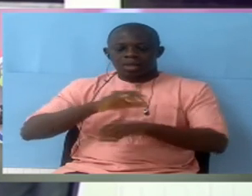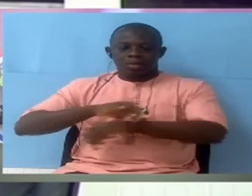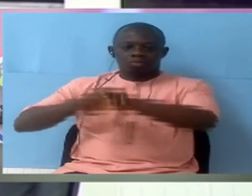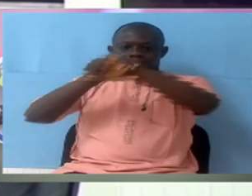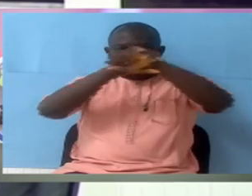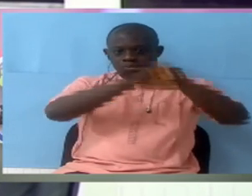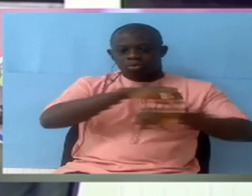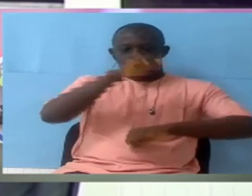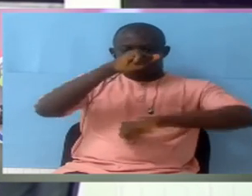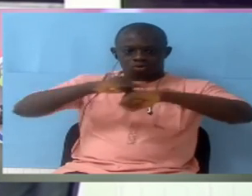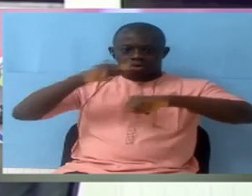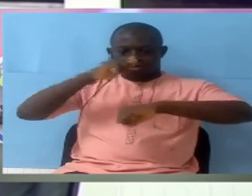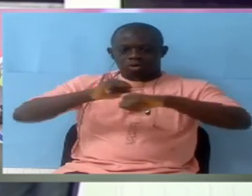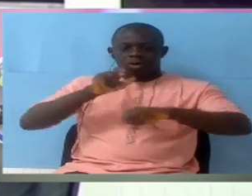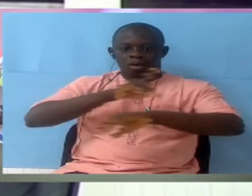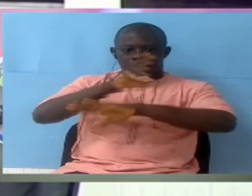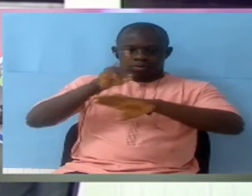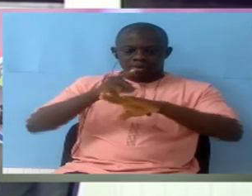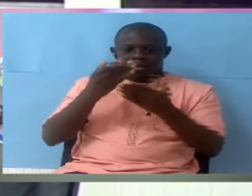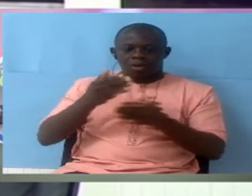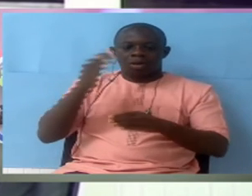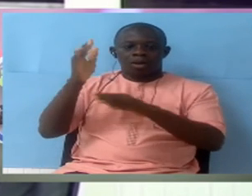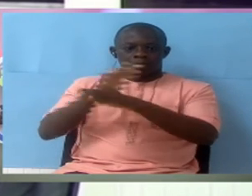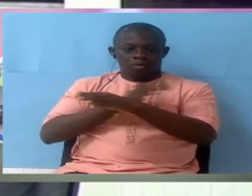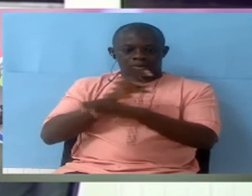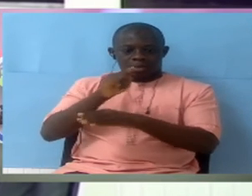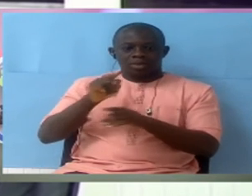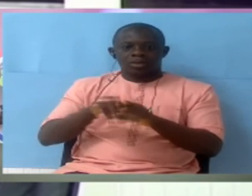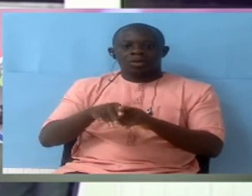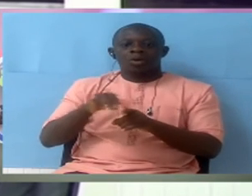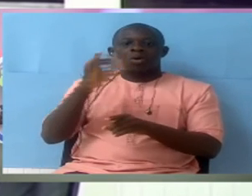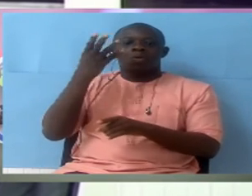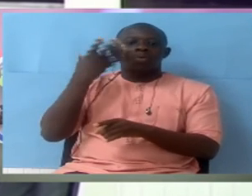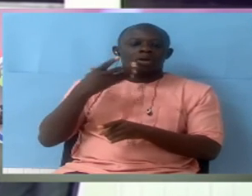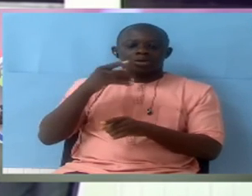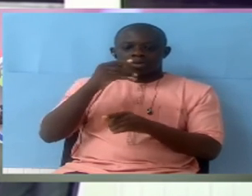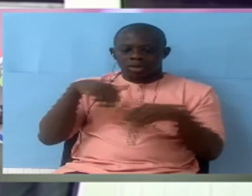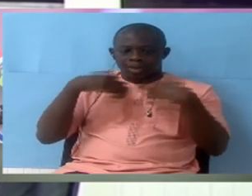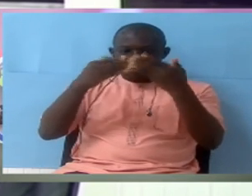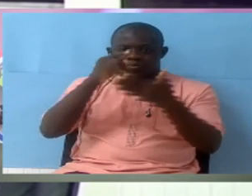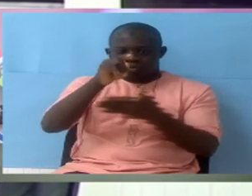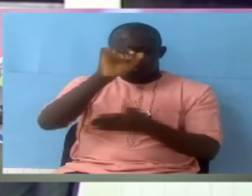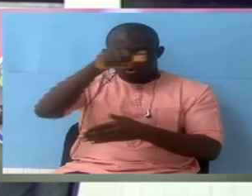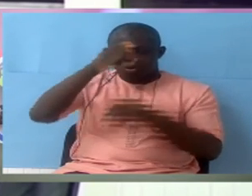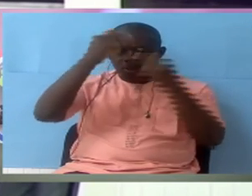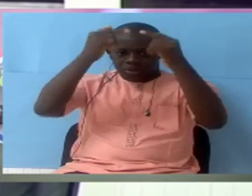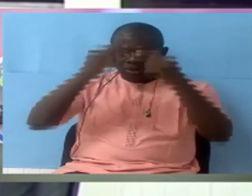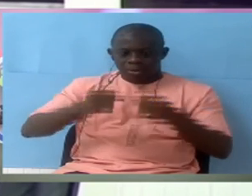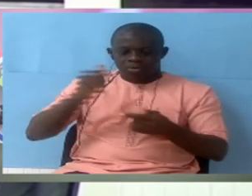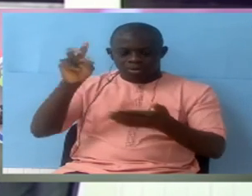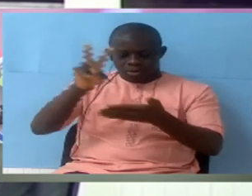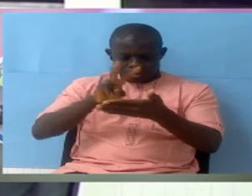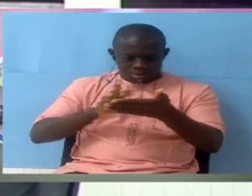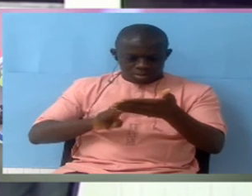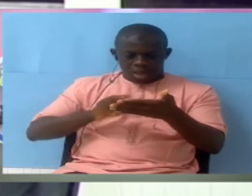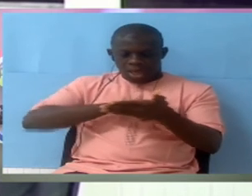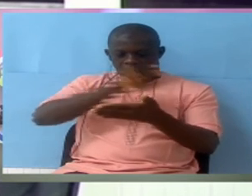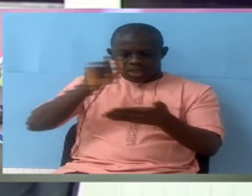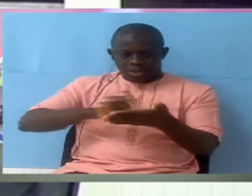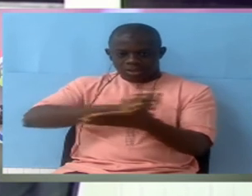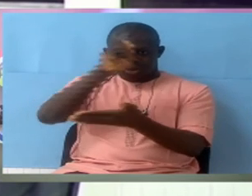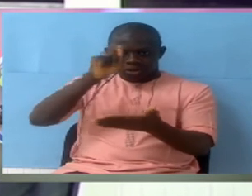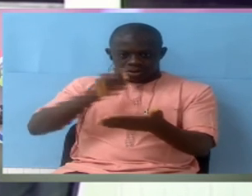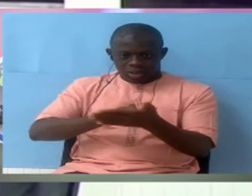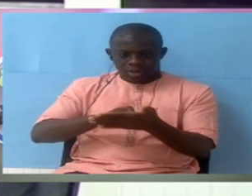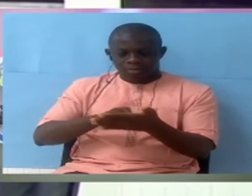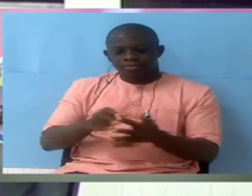when you were given your statement again to read over and sign. Le bañ la joxe sa statement bi sa kaddu bi